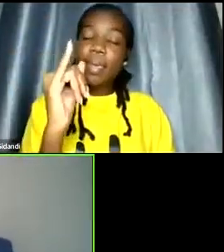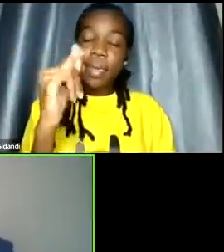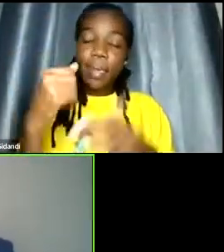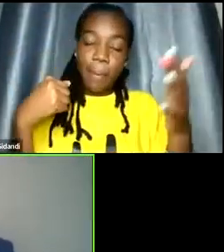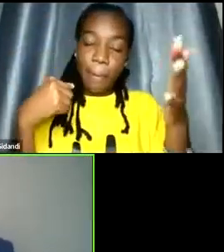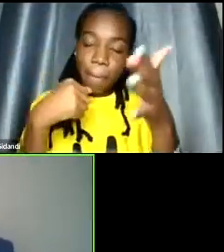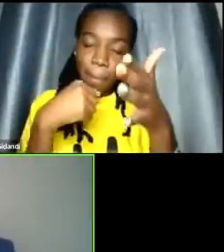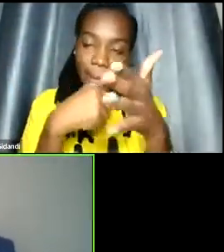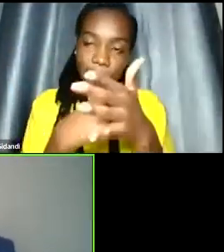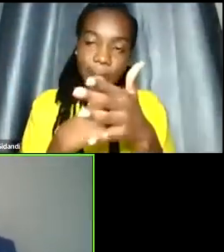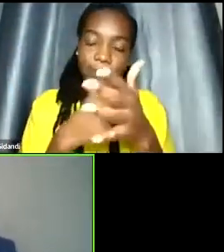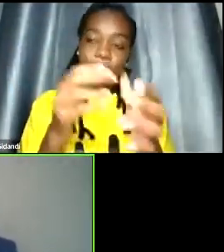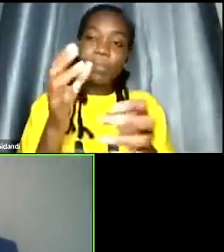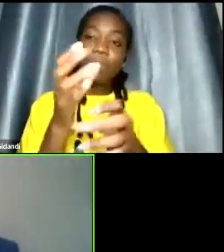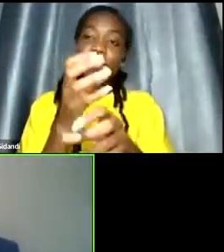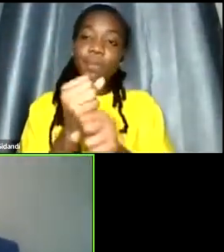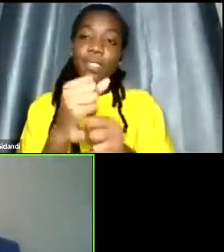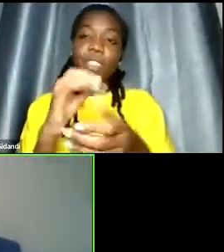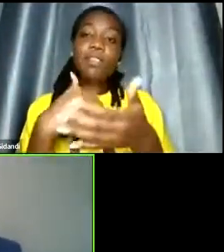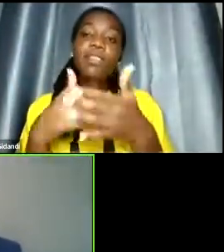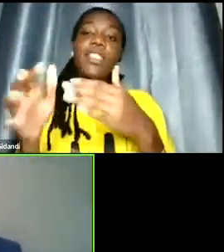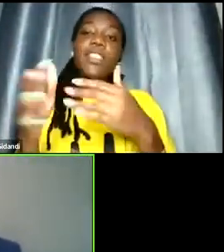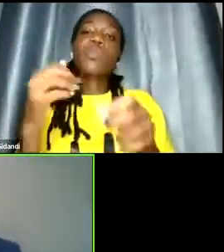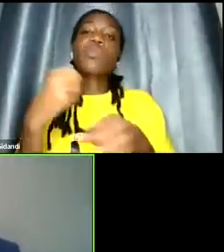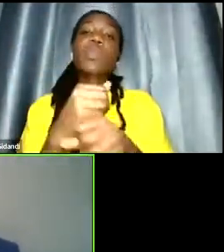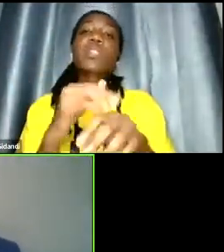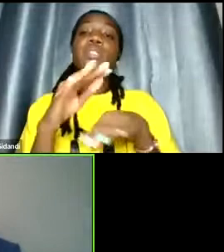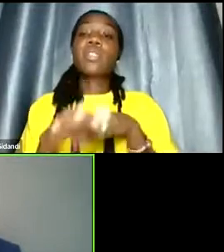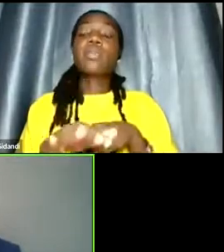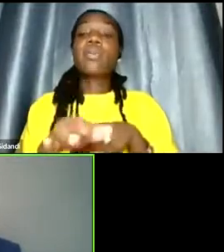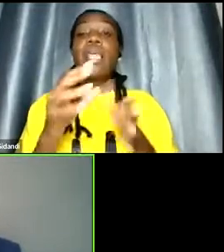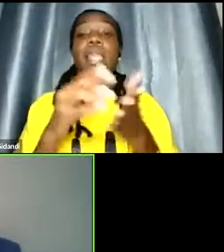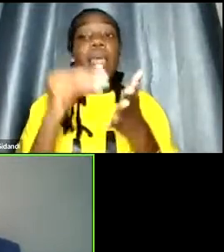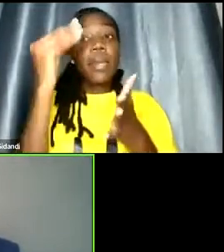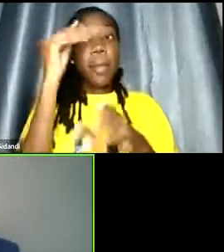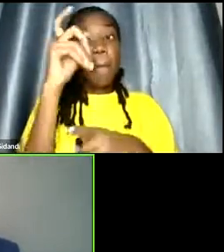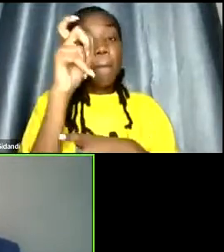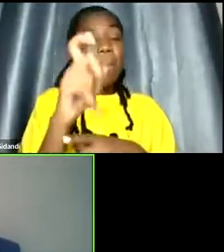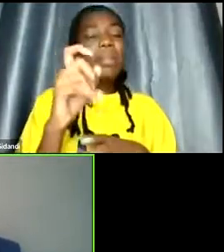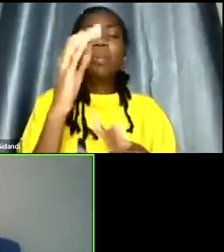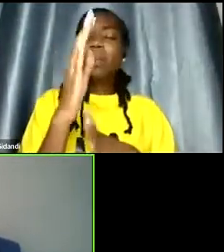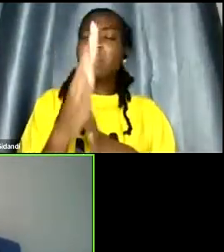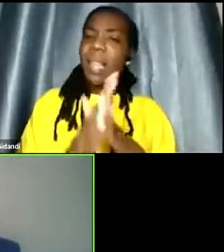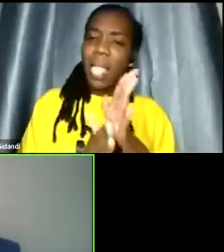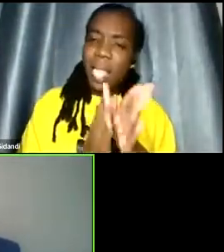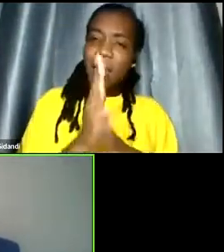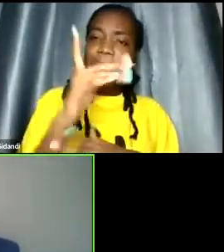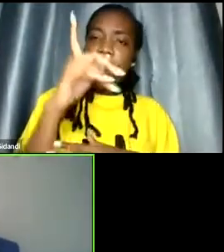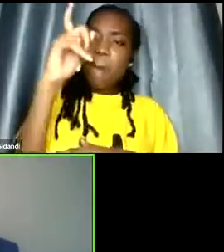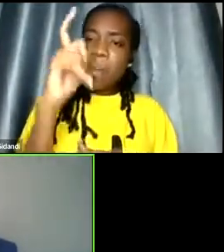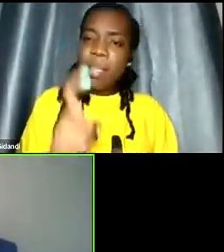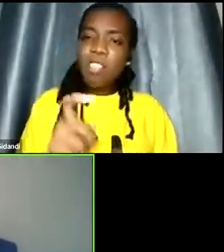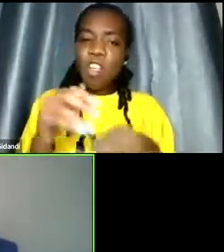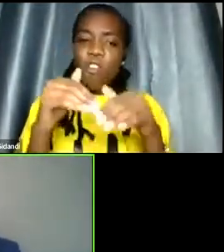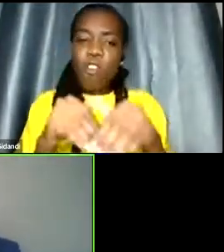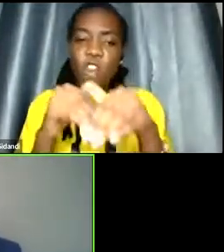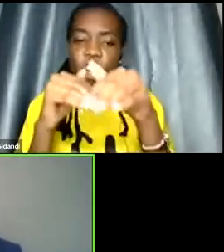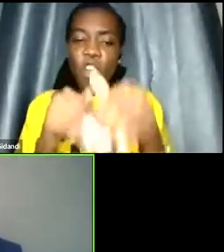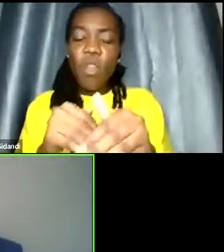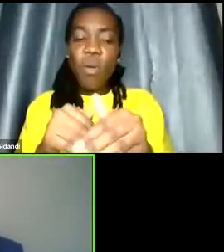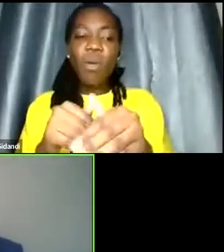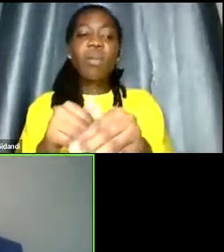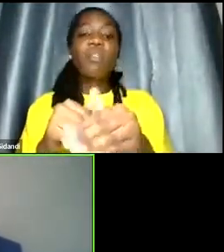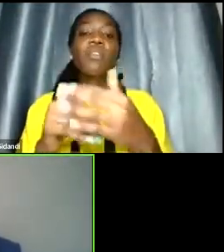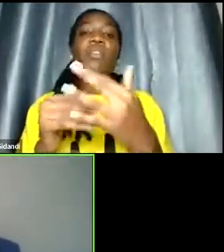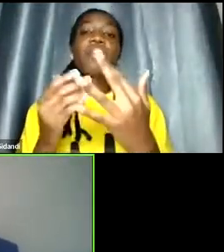steps. So learning must be budgeted, must be planned, must be meticulously followed through. You have to have return